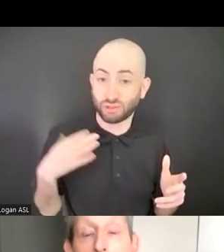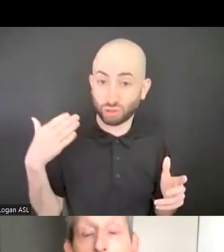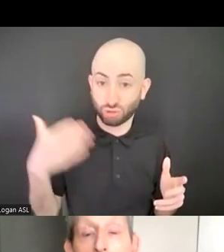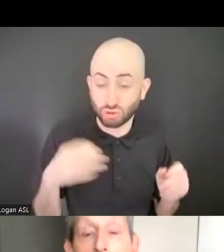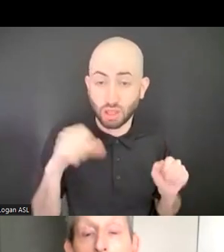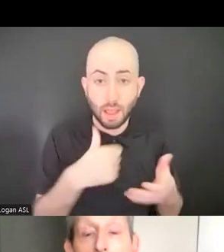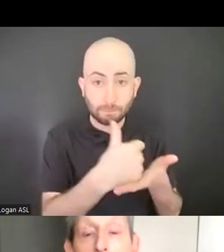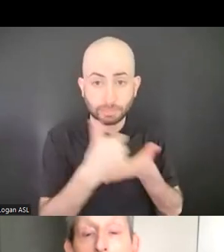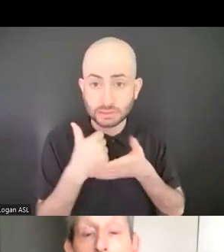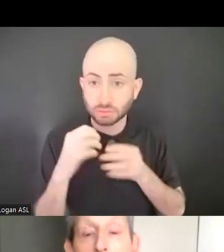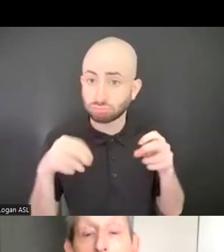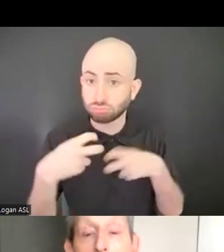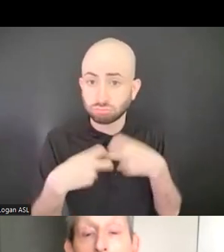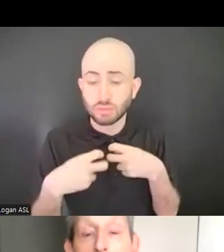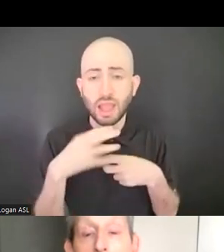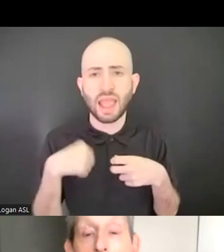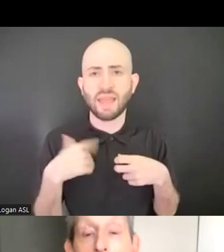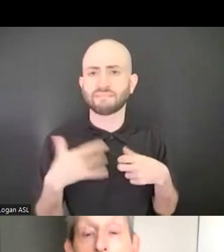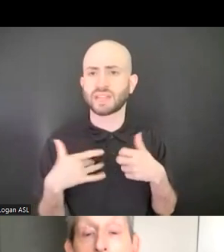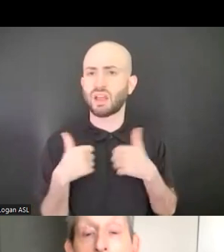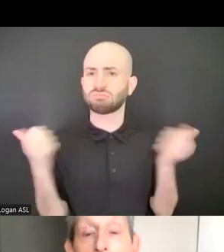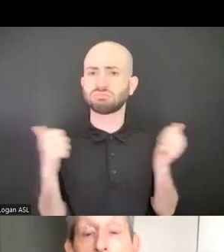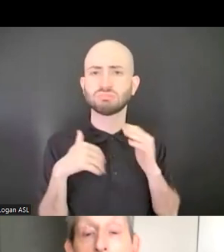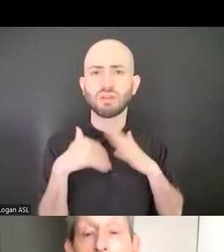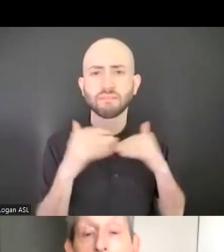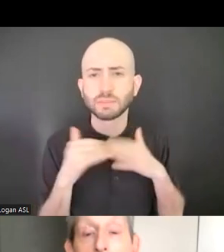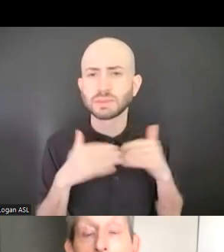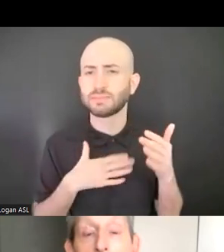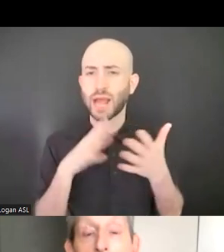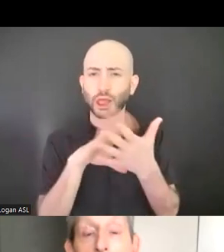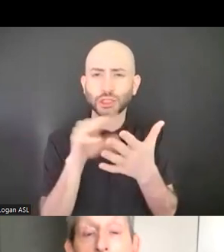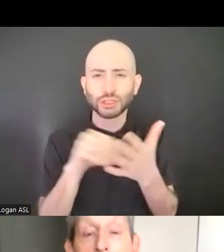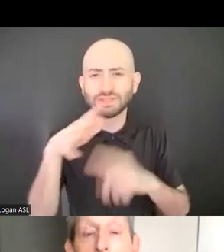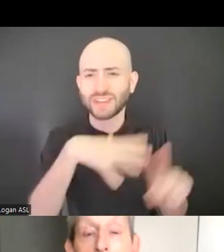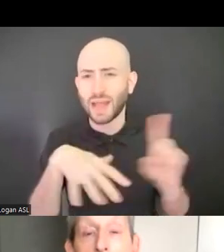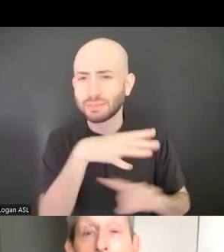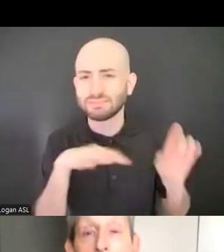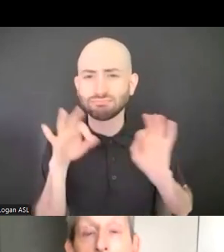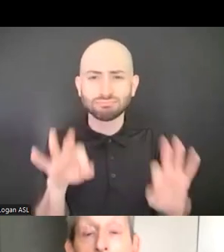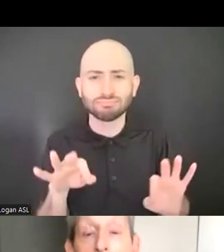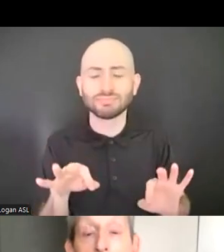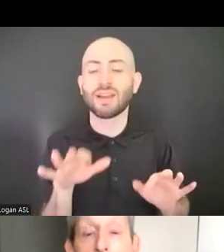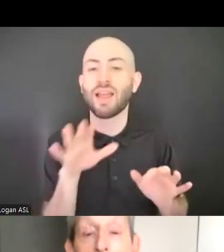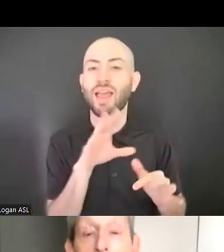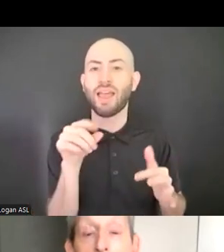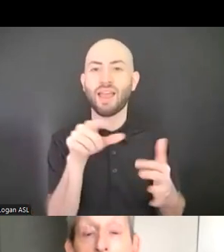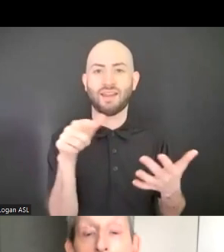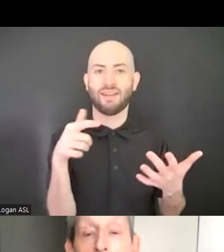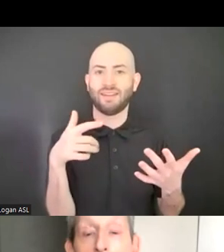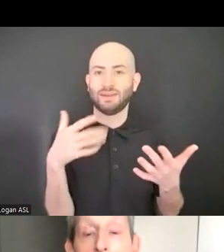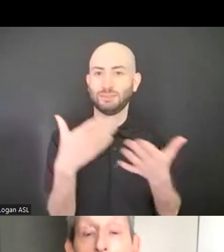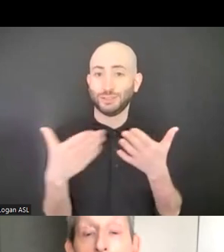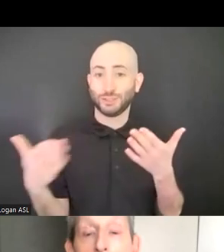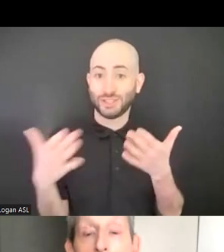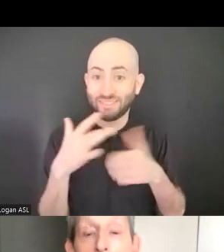and i feel comfortable in my learning environment for church and having my materials made available